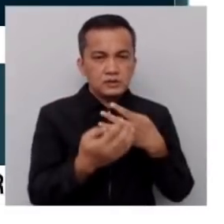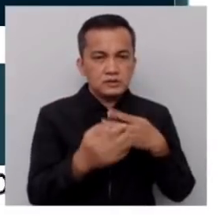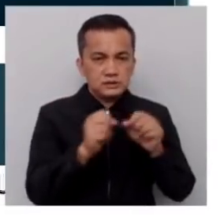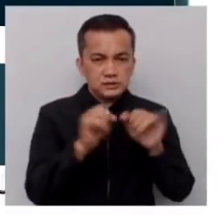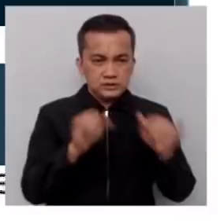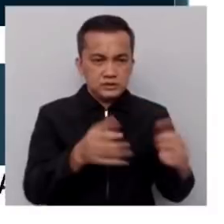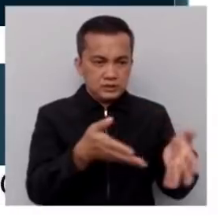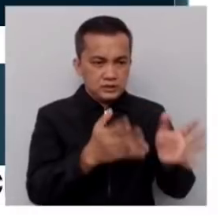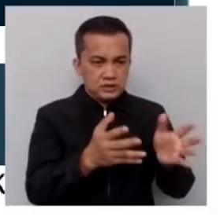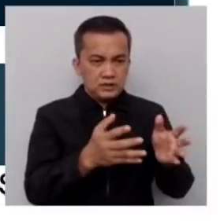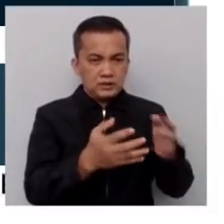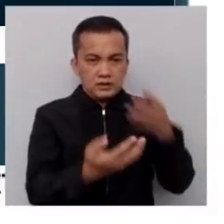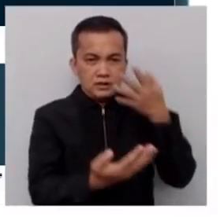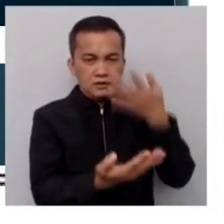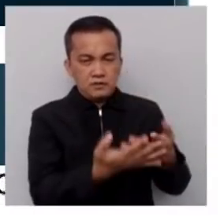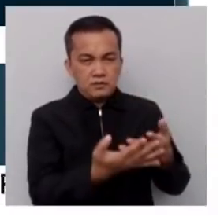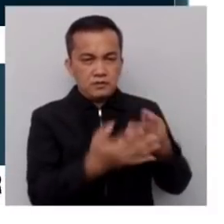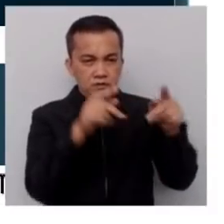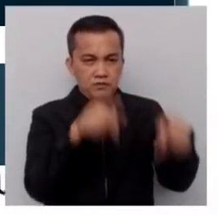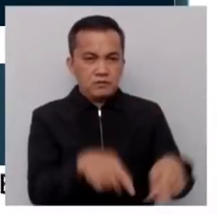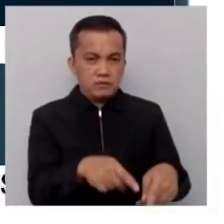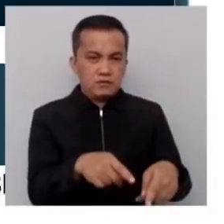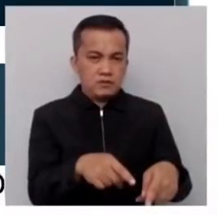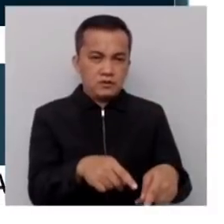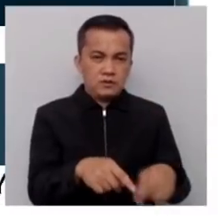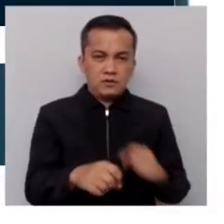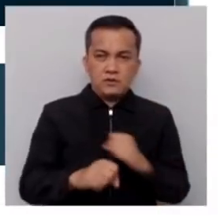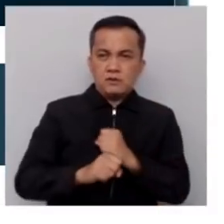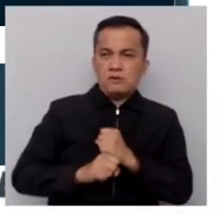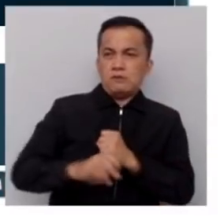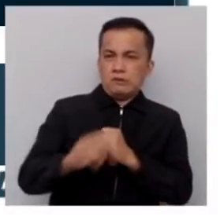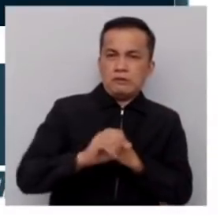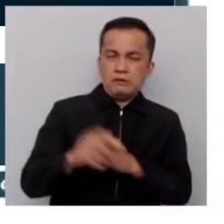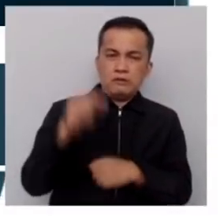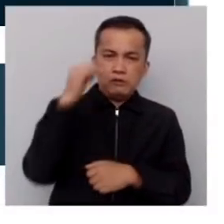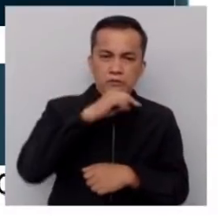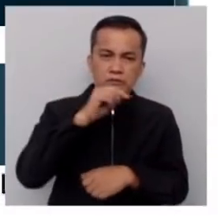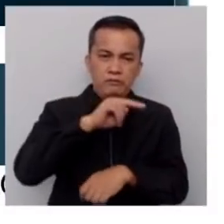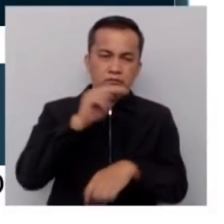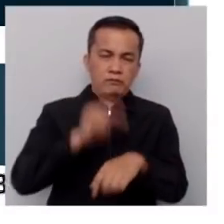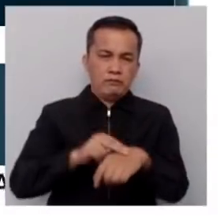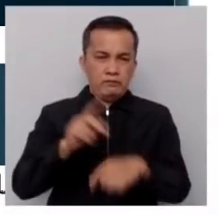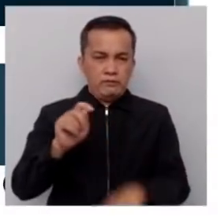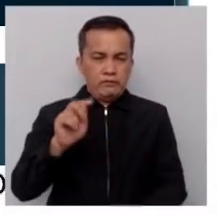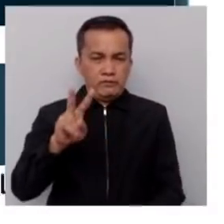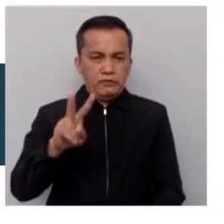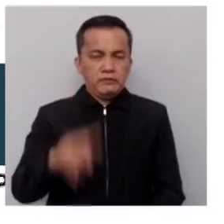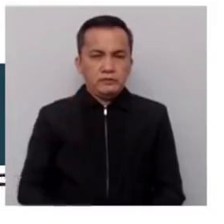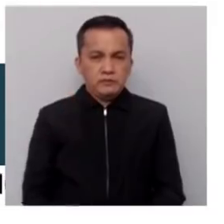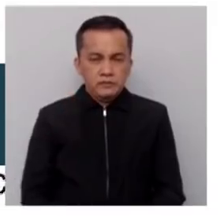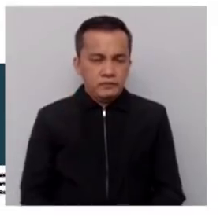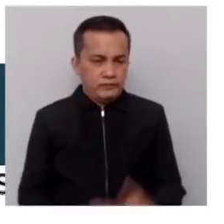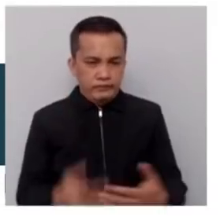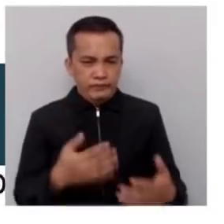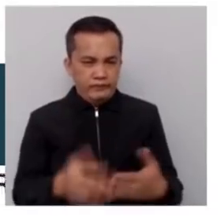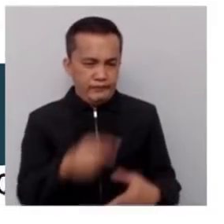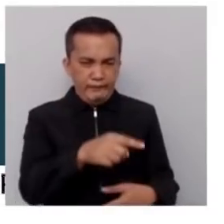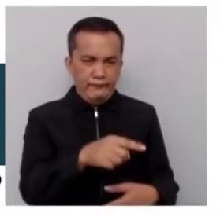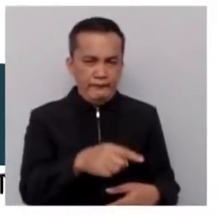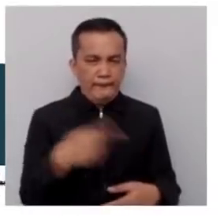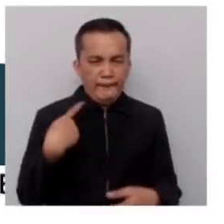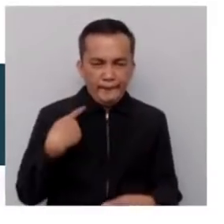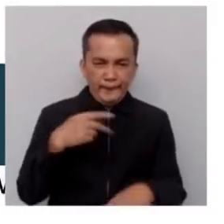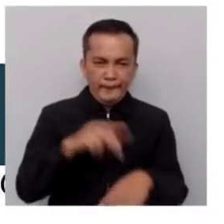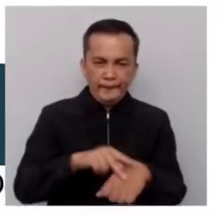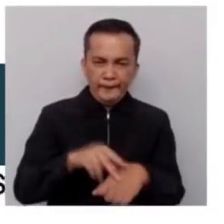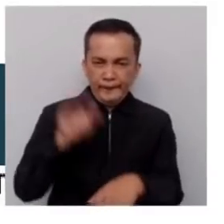allowing a convicted felon to promulgate lies on national TV. And this so, despite that there is a pending appeal before the